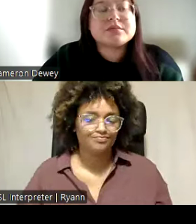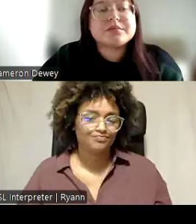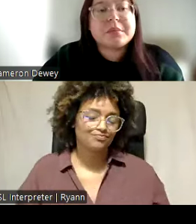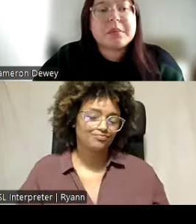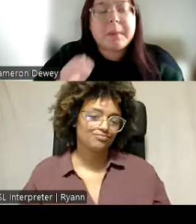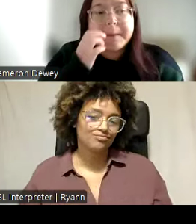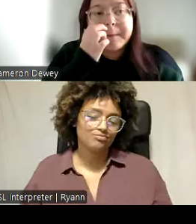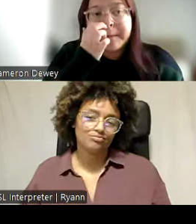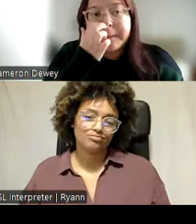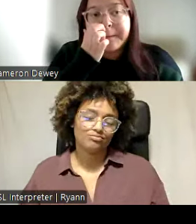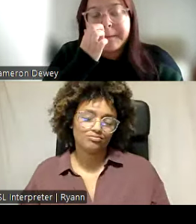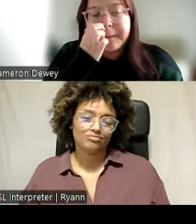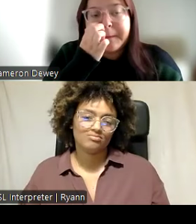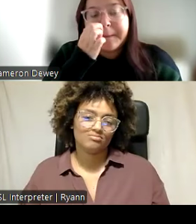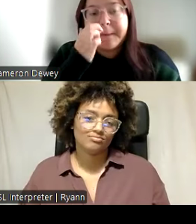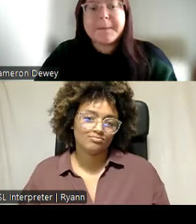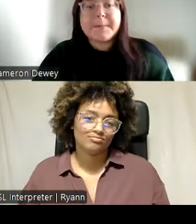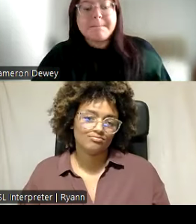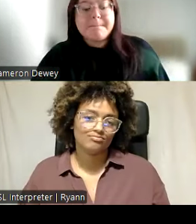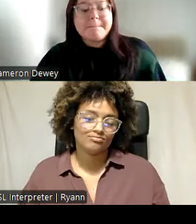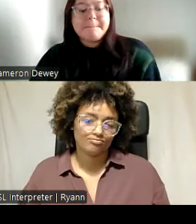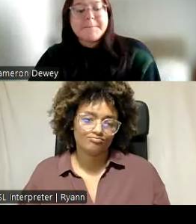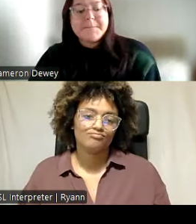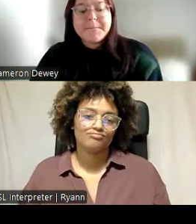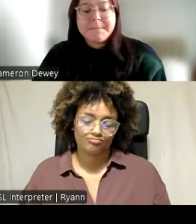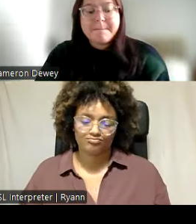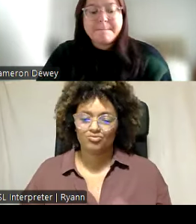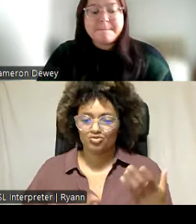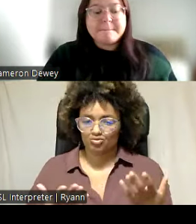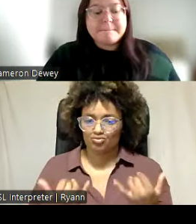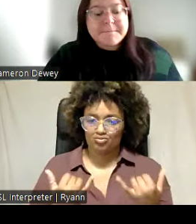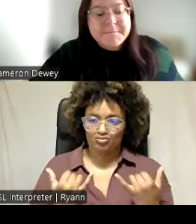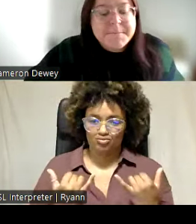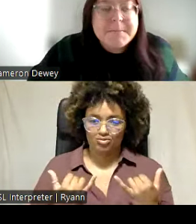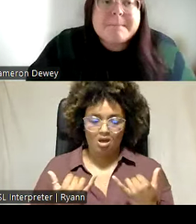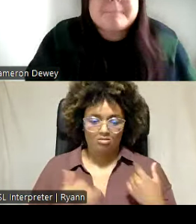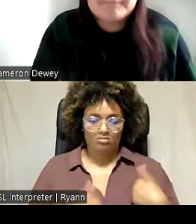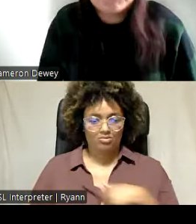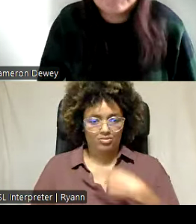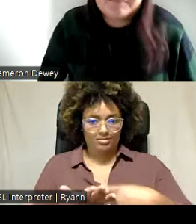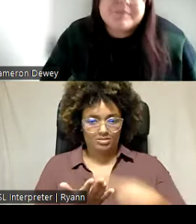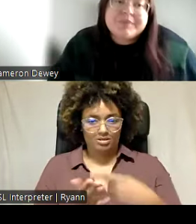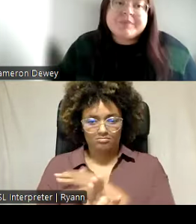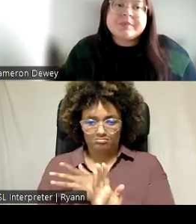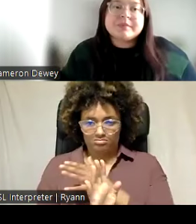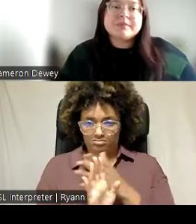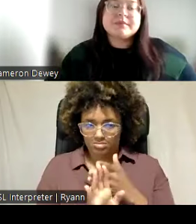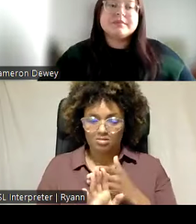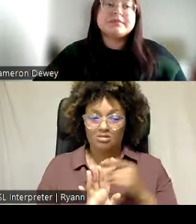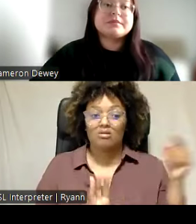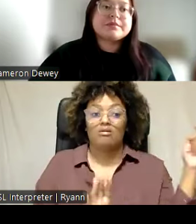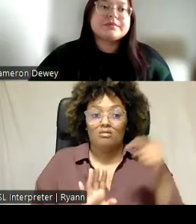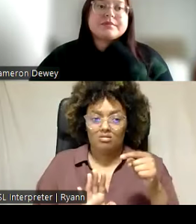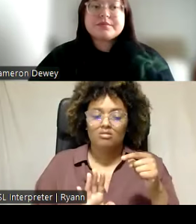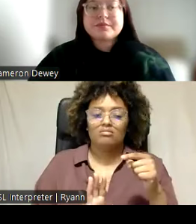So now that we've discussed a lot of background information, we can finally discuss the neurobiology of trauma a little bit more in